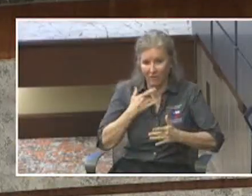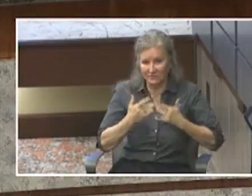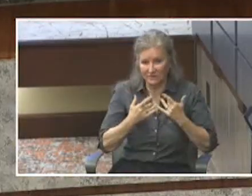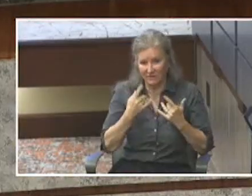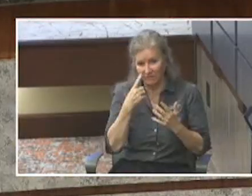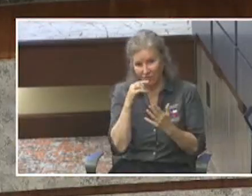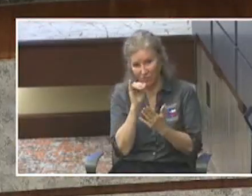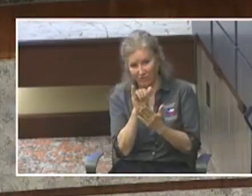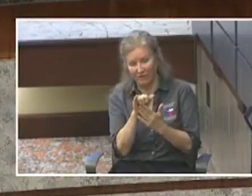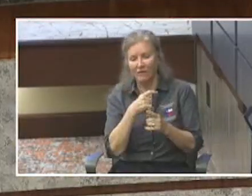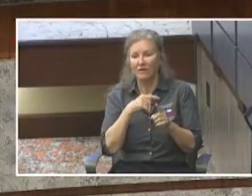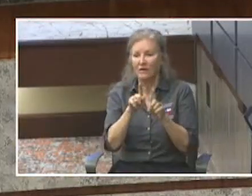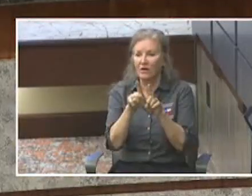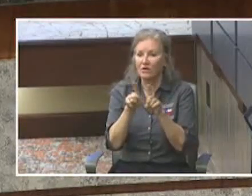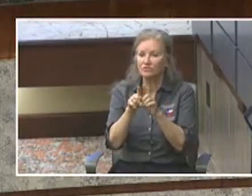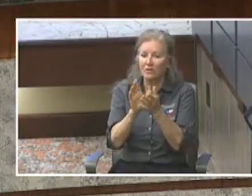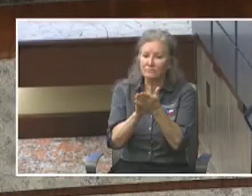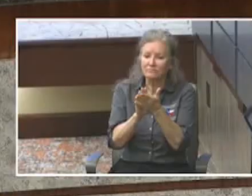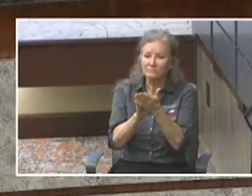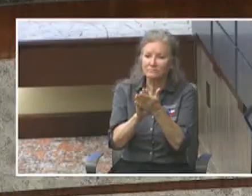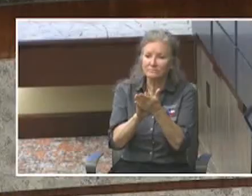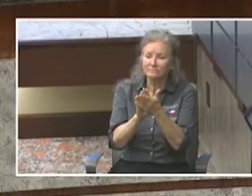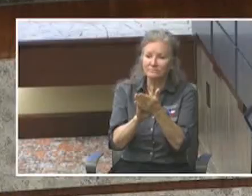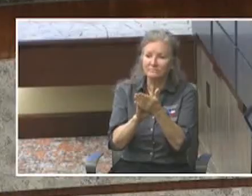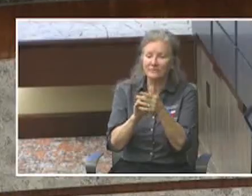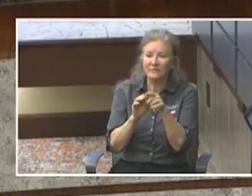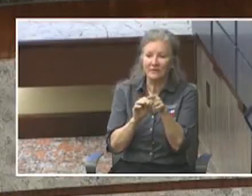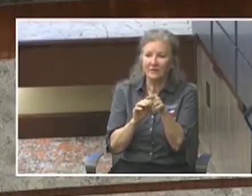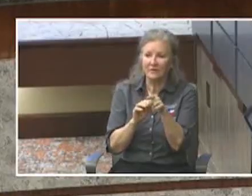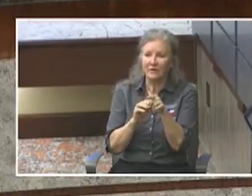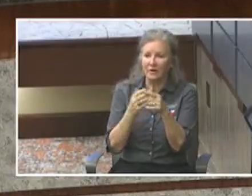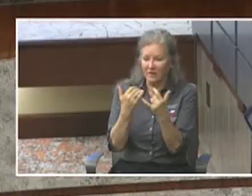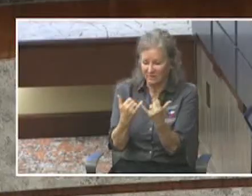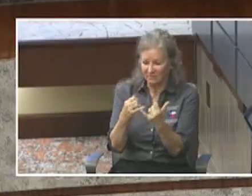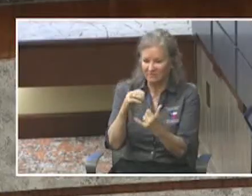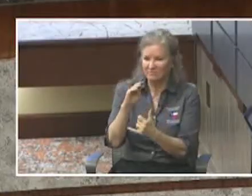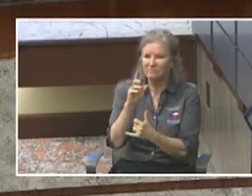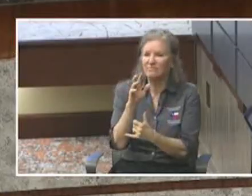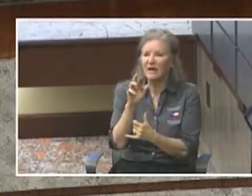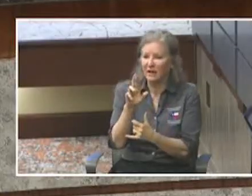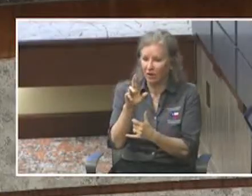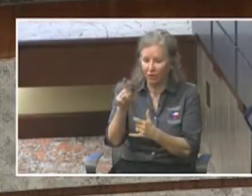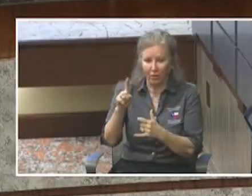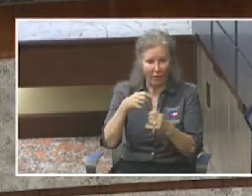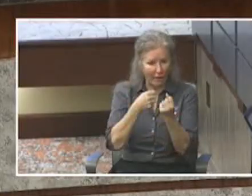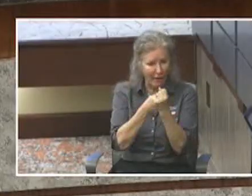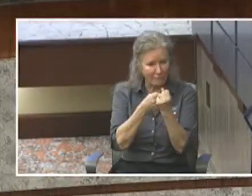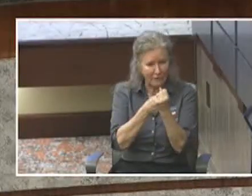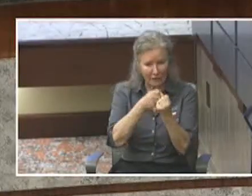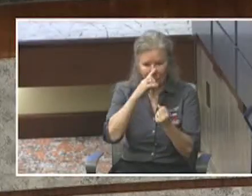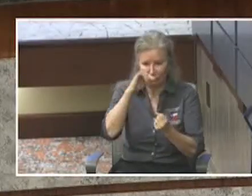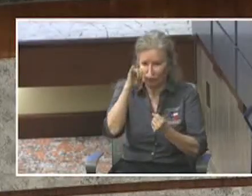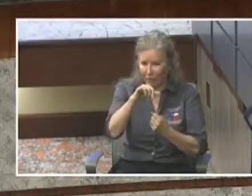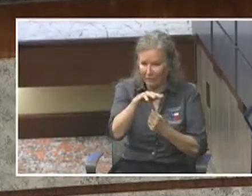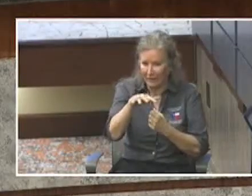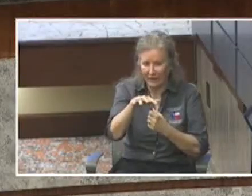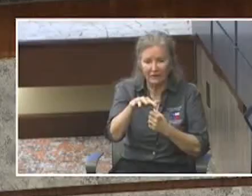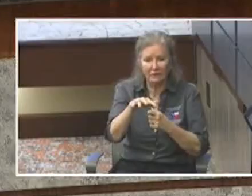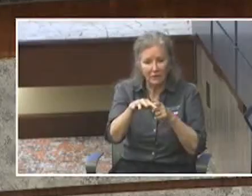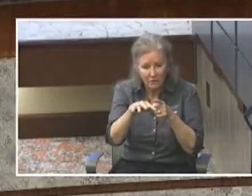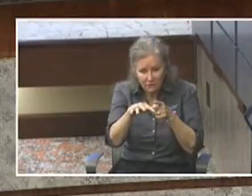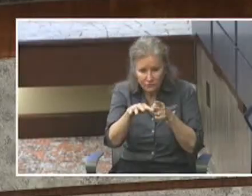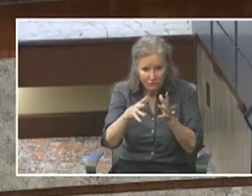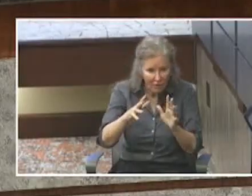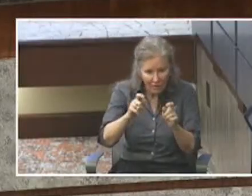well to your predecessor, Mayor Dylan Meek, had been a long advocate for this site as a park. And